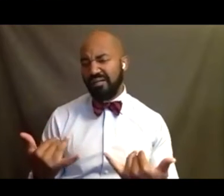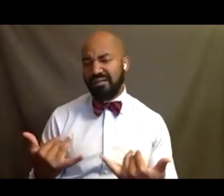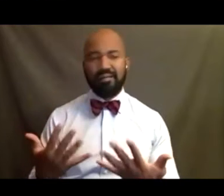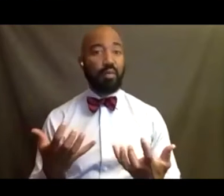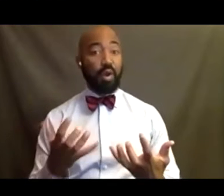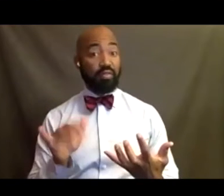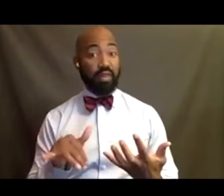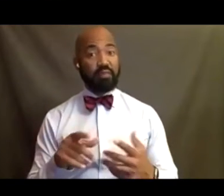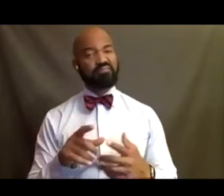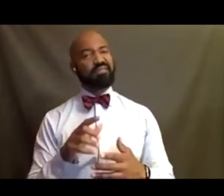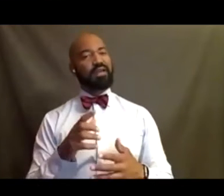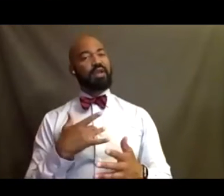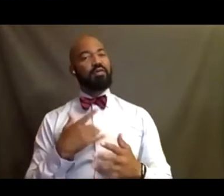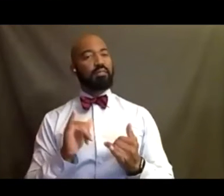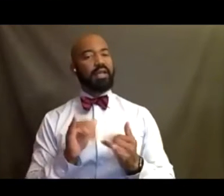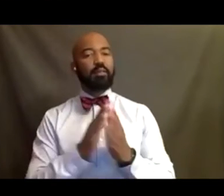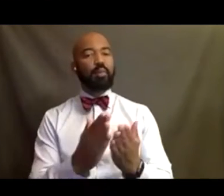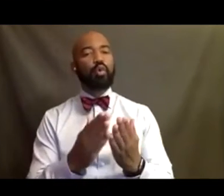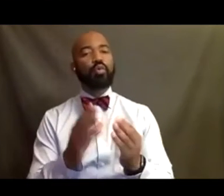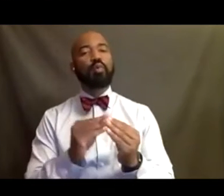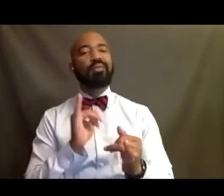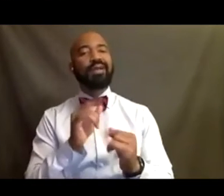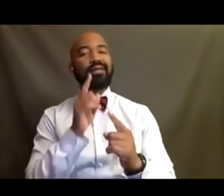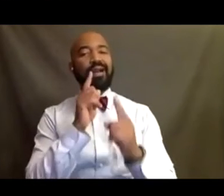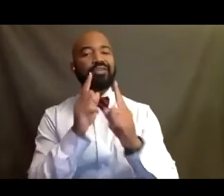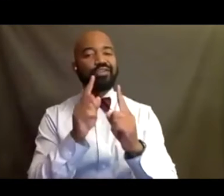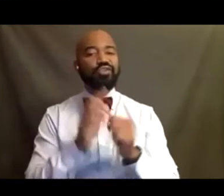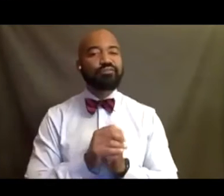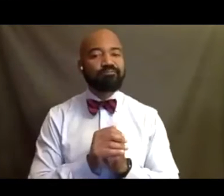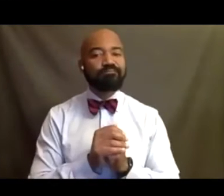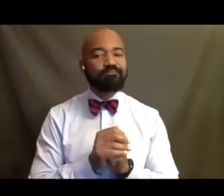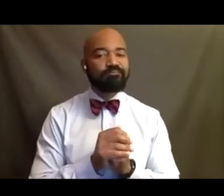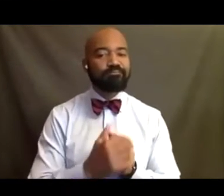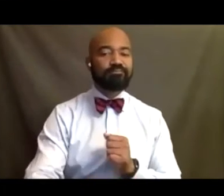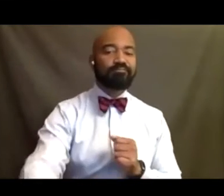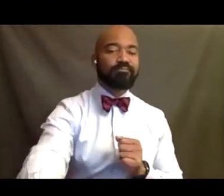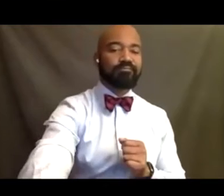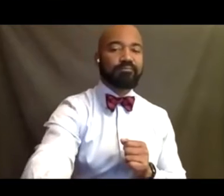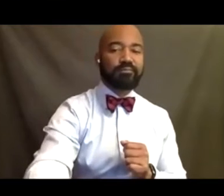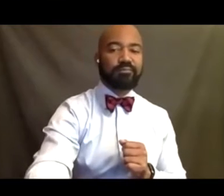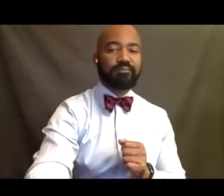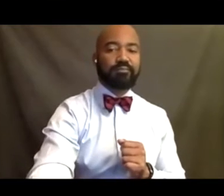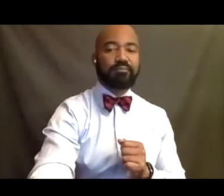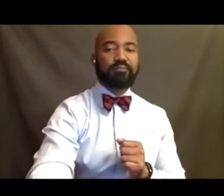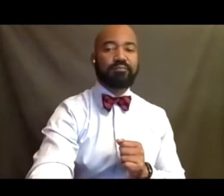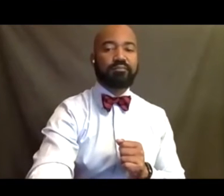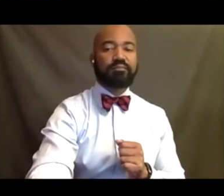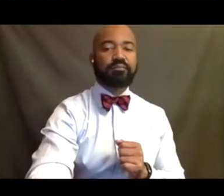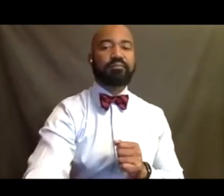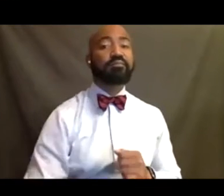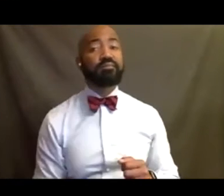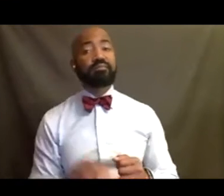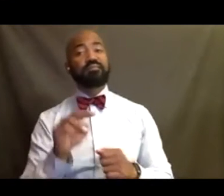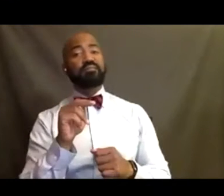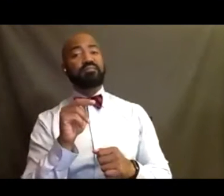appreciated the conversational aspect of the book. One thing I really appreciate about her writing style is very much